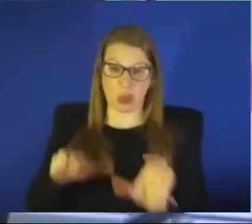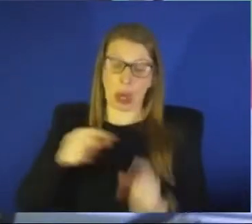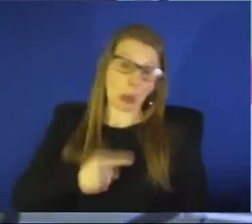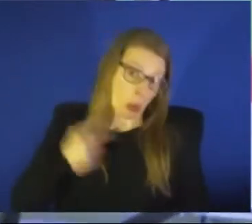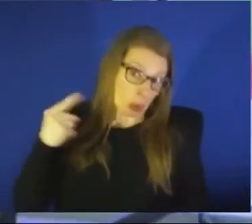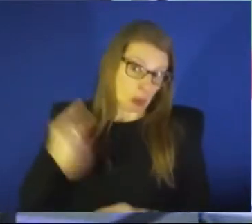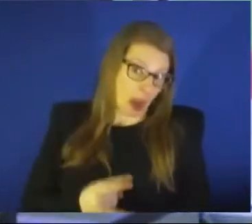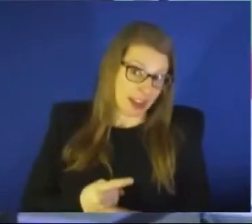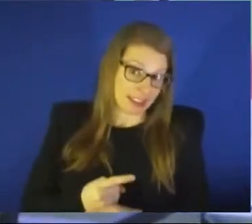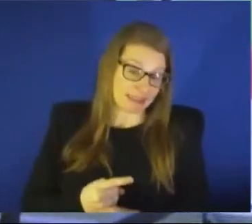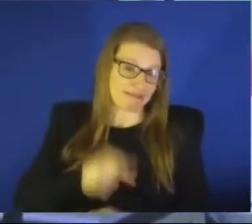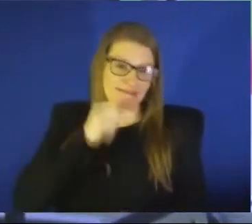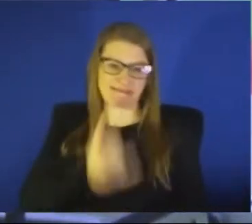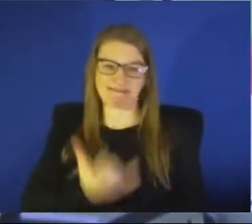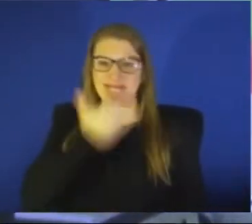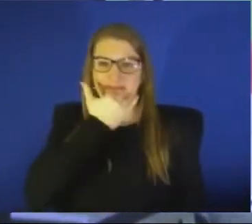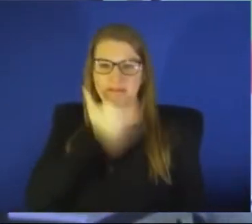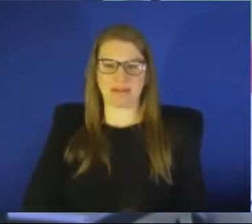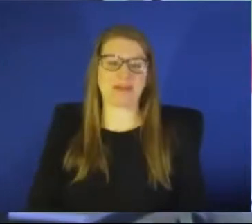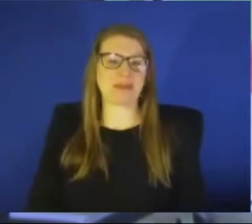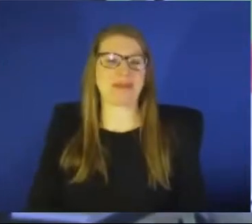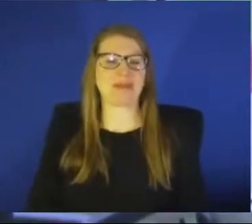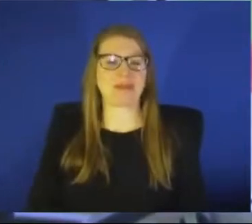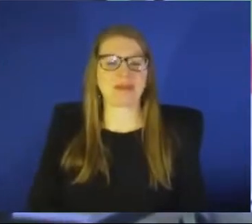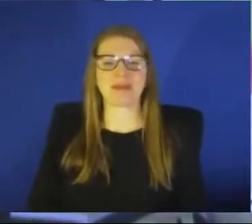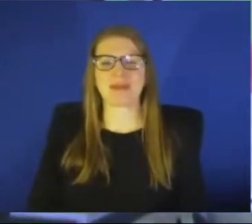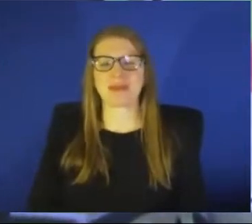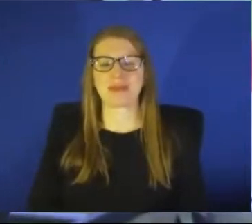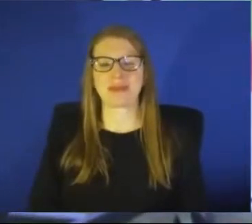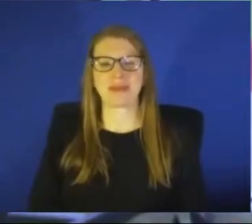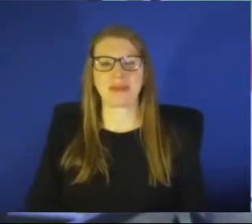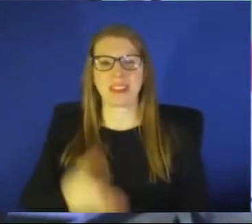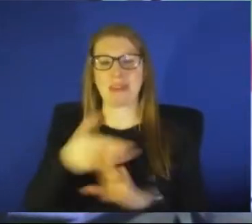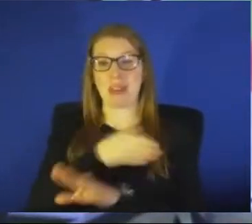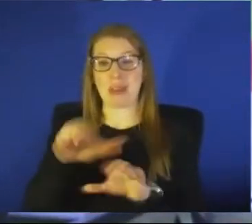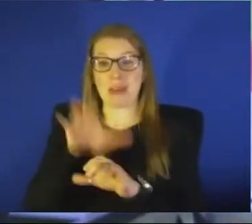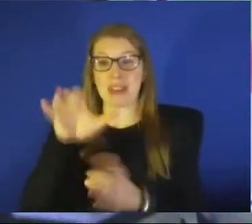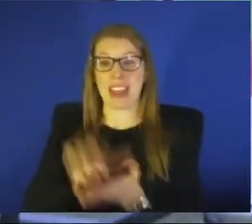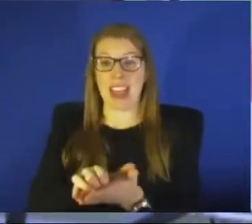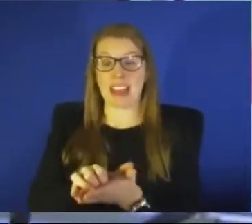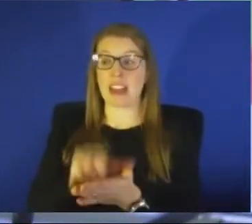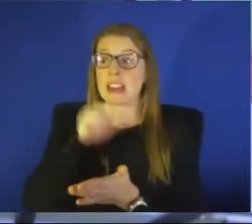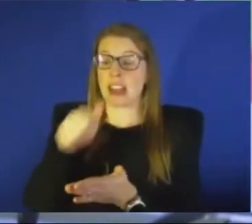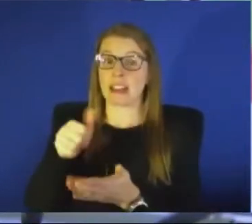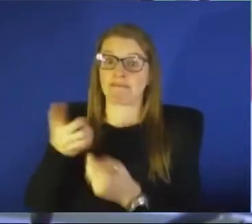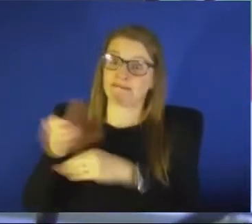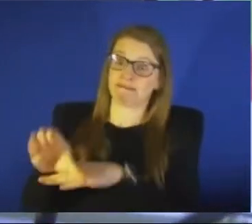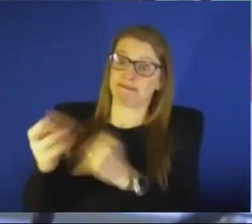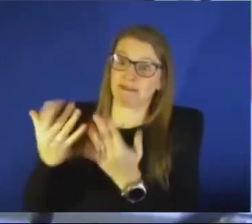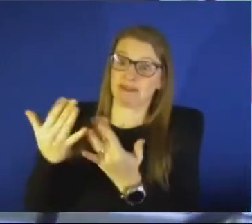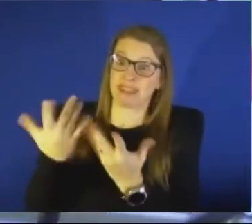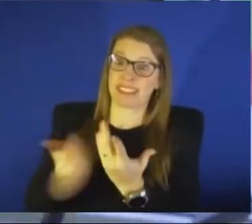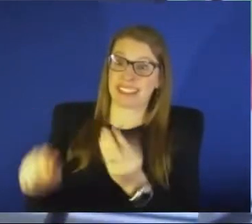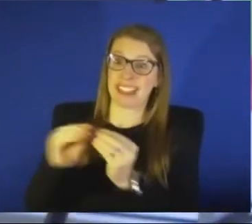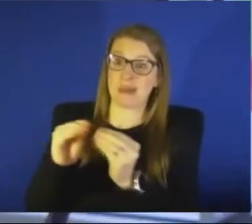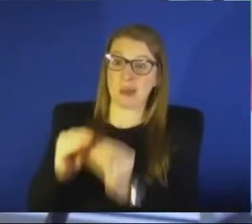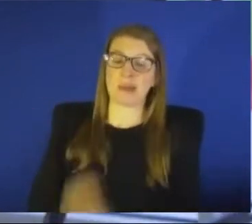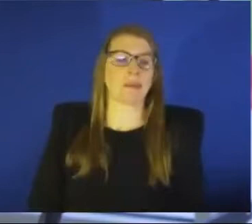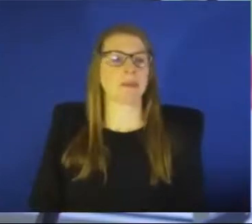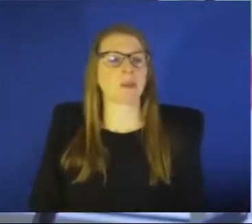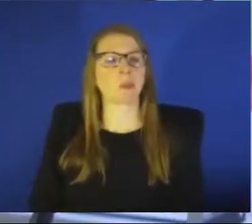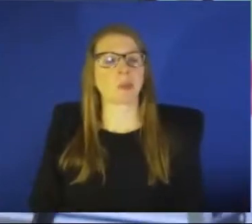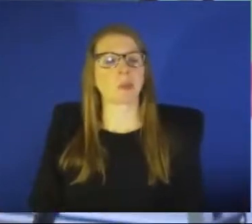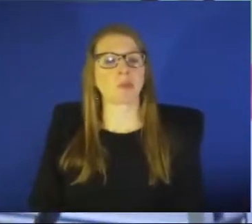so, but before we do that, Alexis, I will not make you wait any longer. Take a look at this. I honestly was going through my phone and